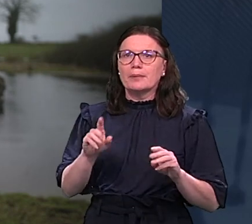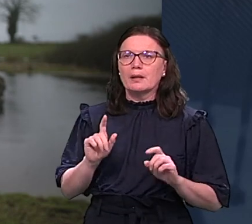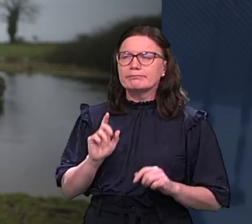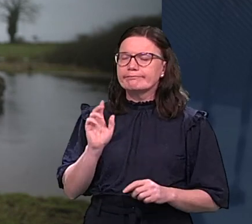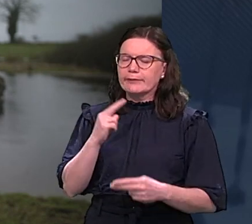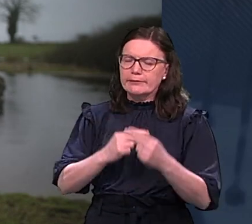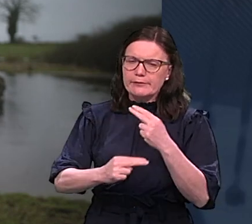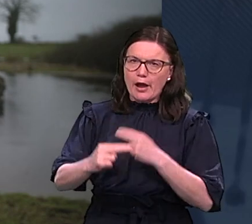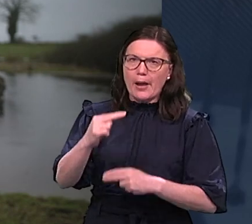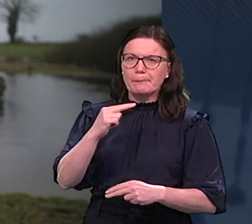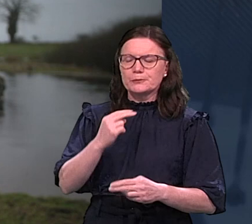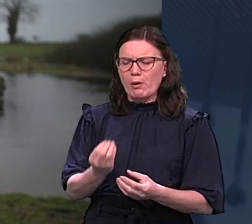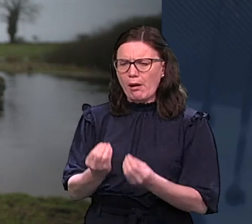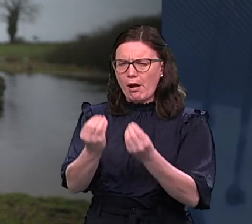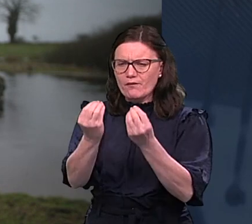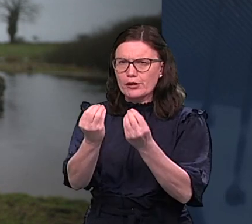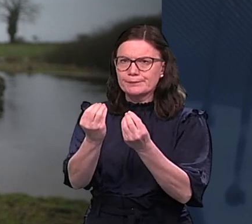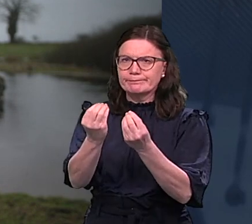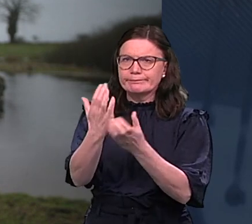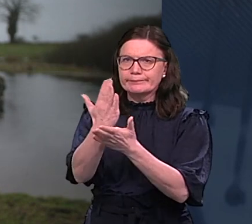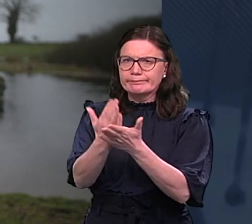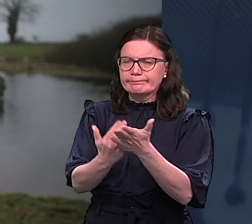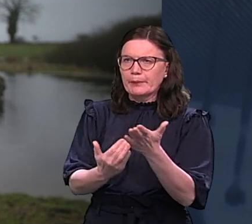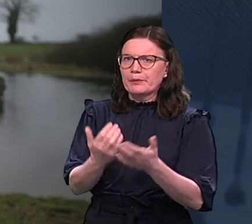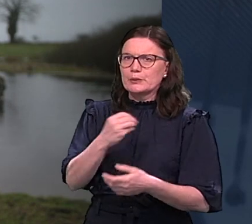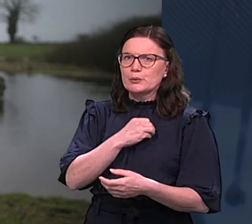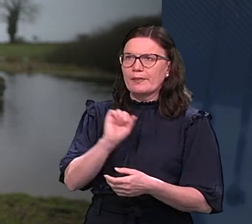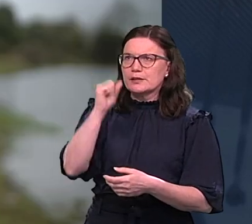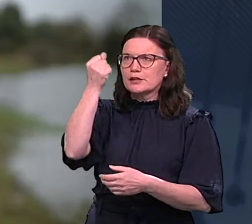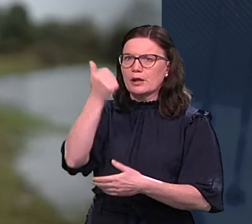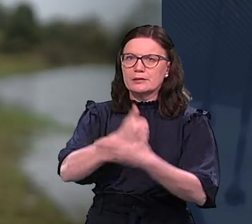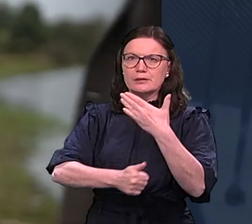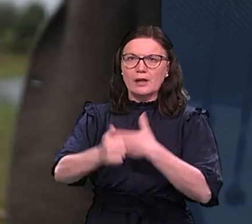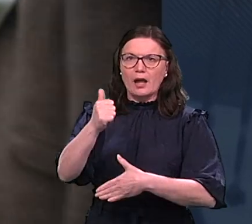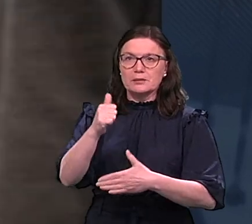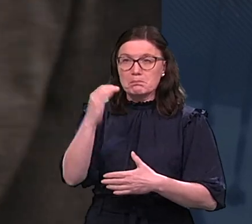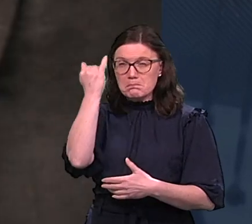offerings to the sun god Lu, 10,000 years old.